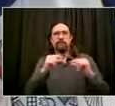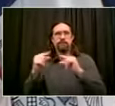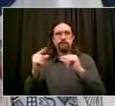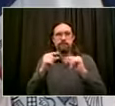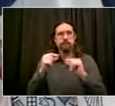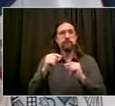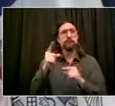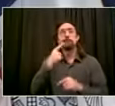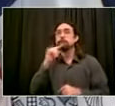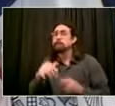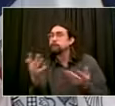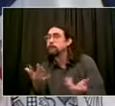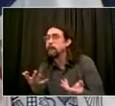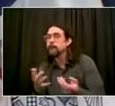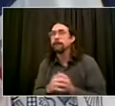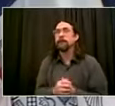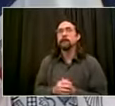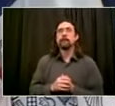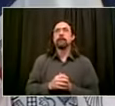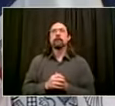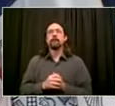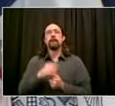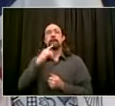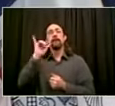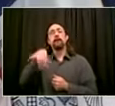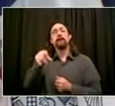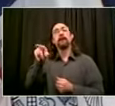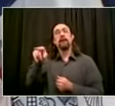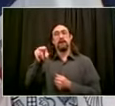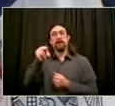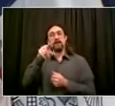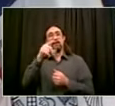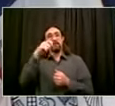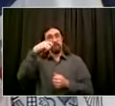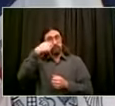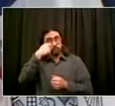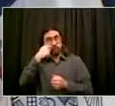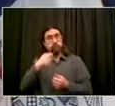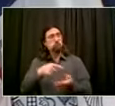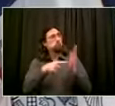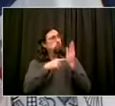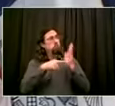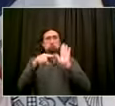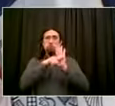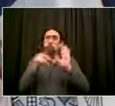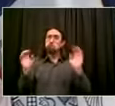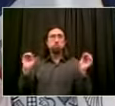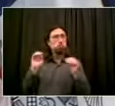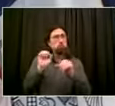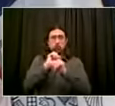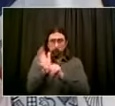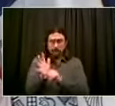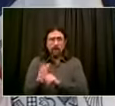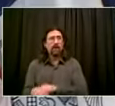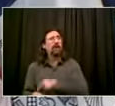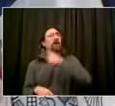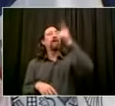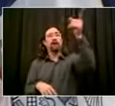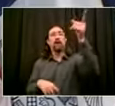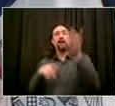in fact, Williamsburg's a great example. The more you get tested, the better look we get at what's happening in the community, and the